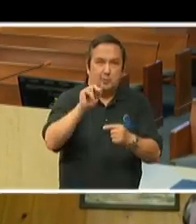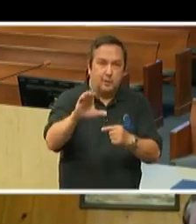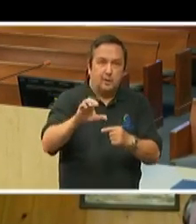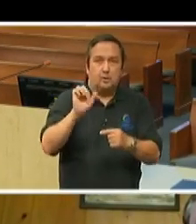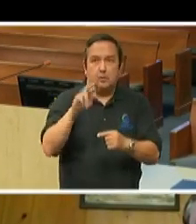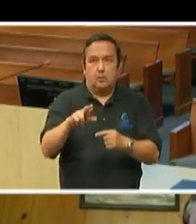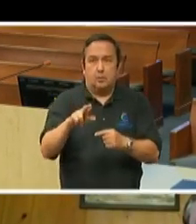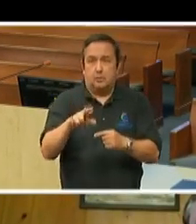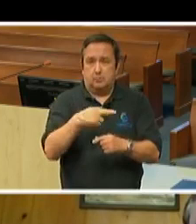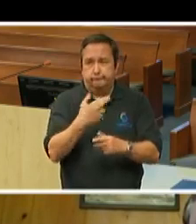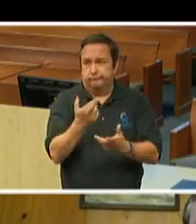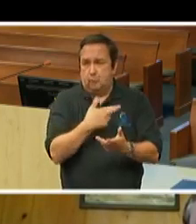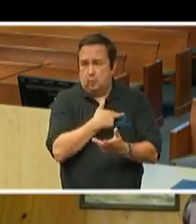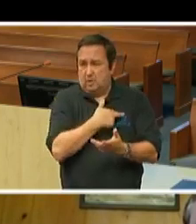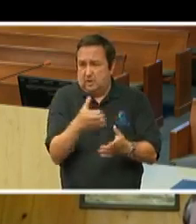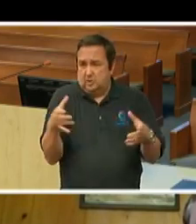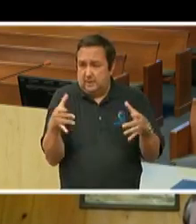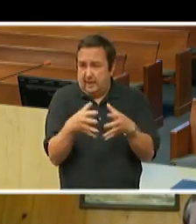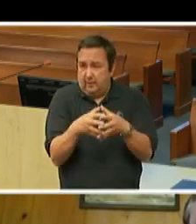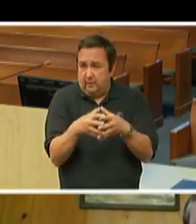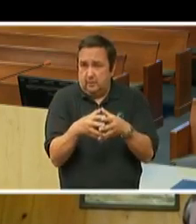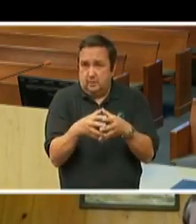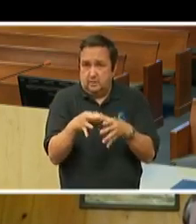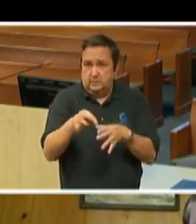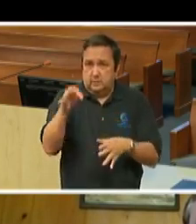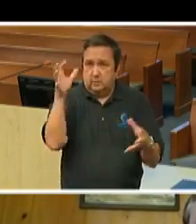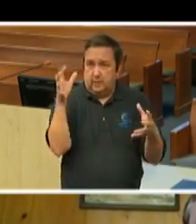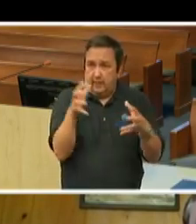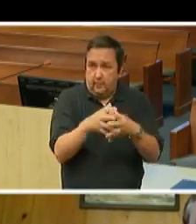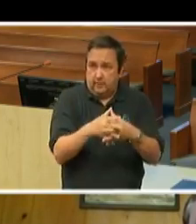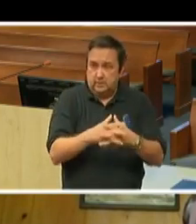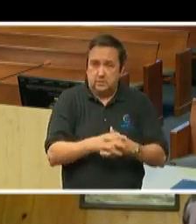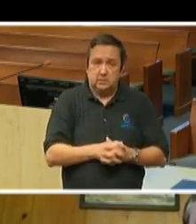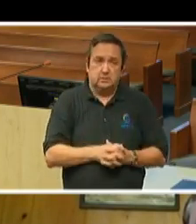I don't know, religious gatherings or spiritual gatherings.